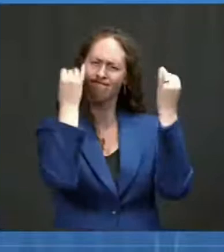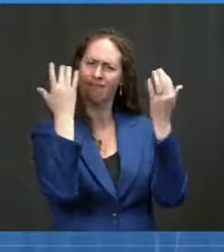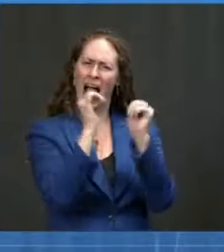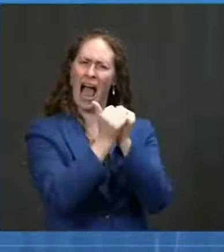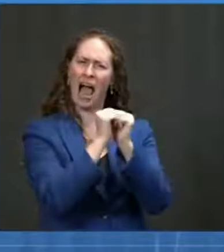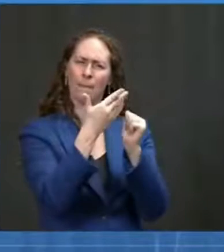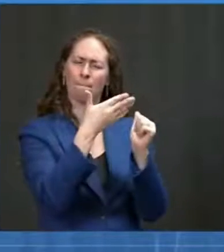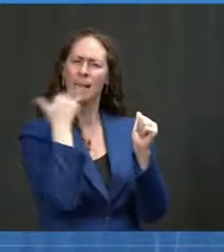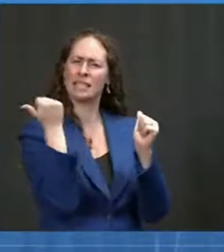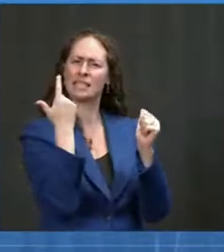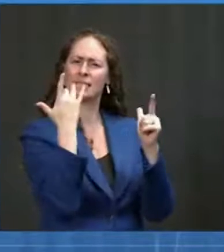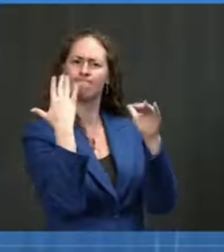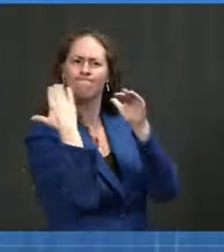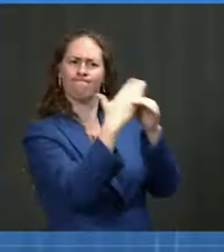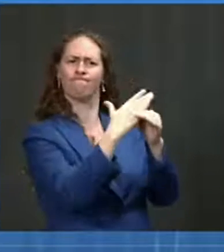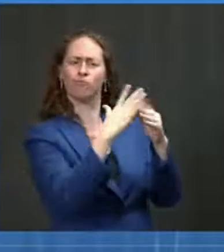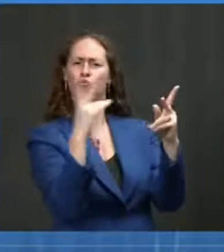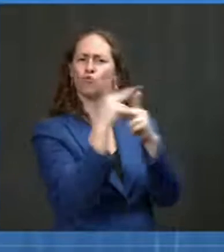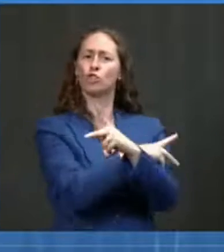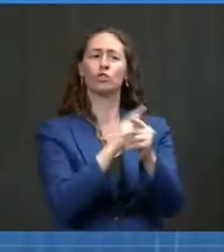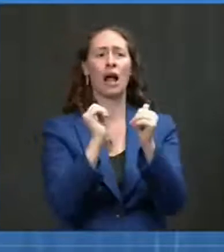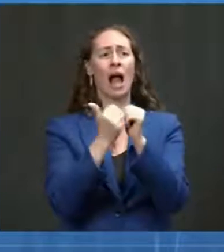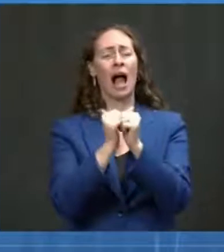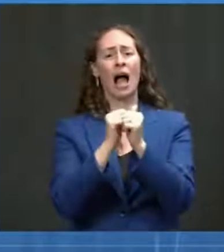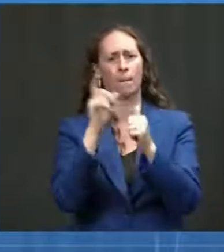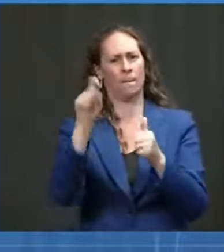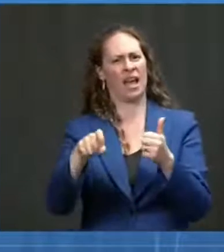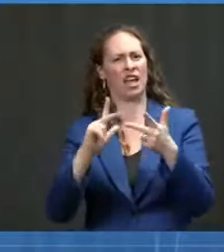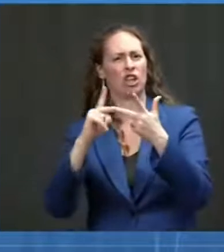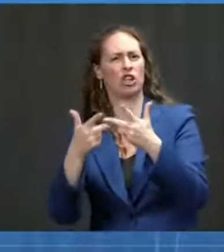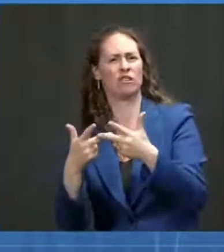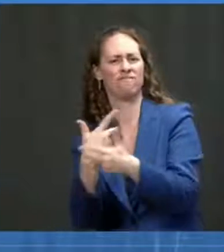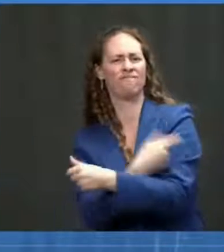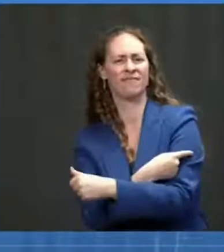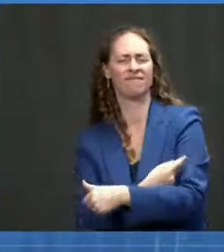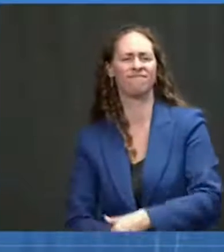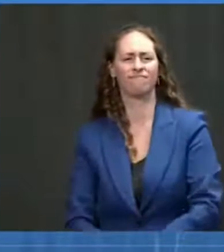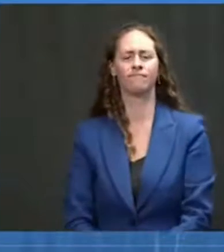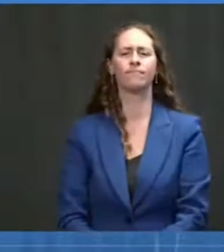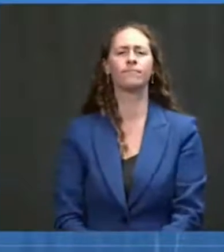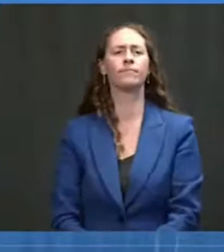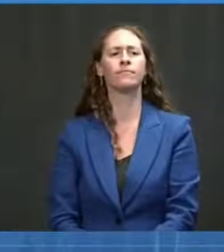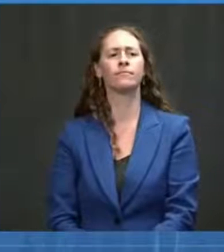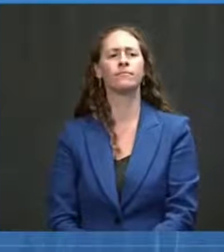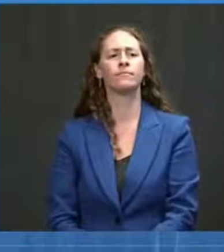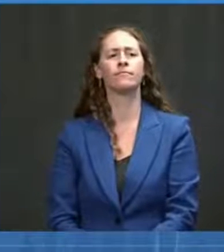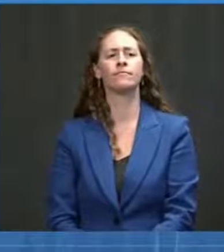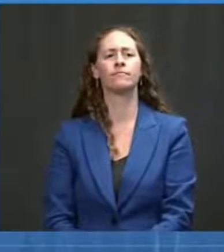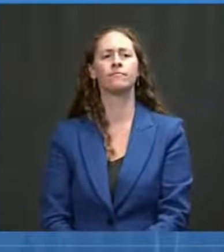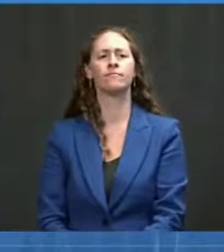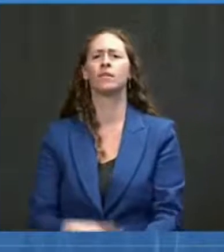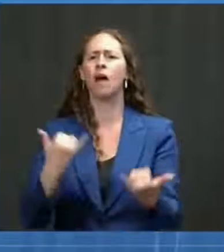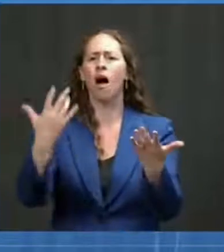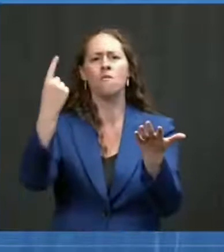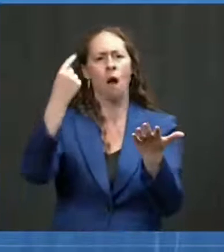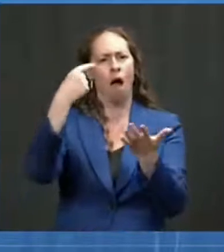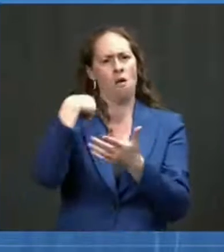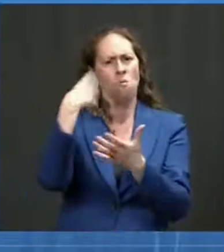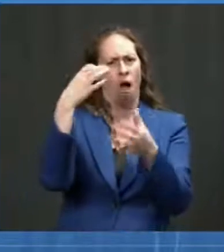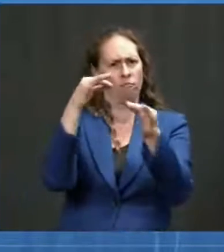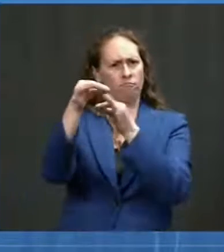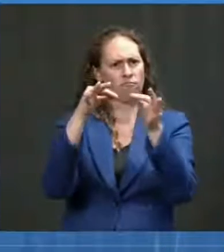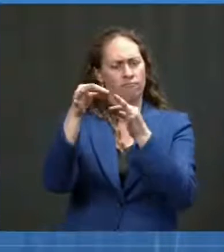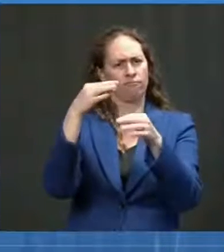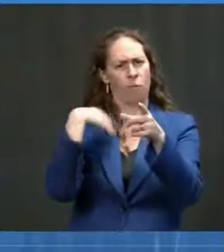vaccines to those who need them as quickly as possible. So here's what you need to know. If you are fully vaccinated,